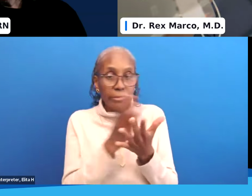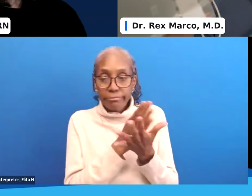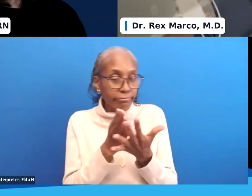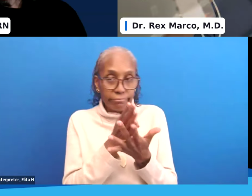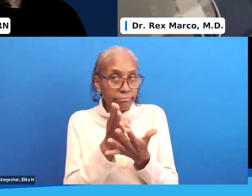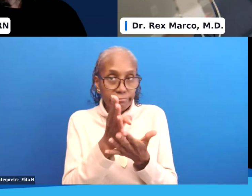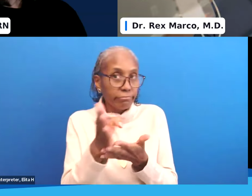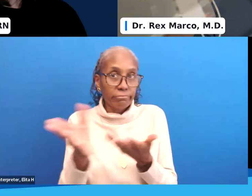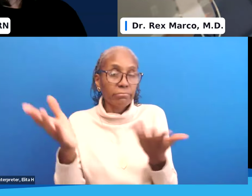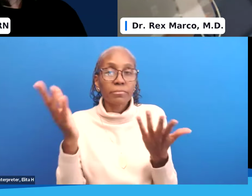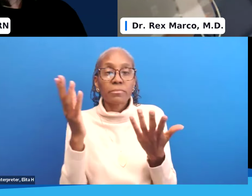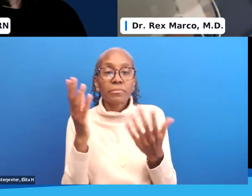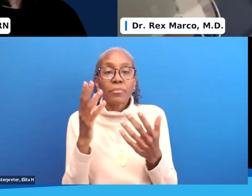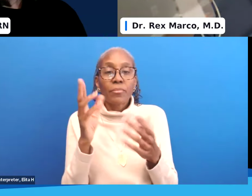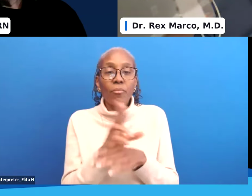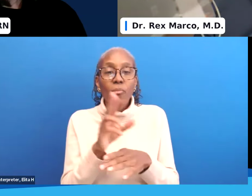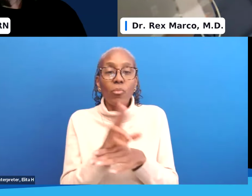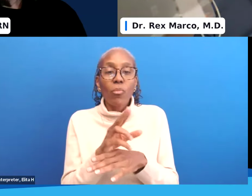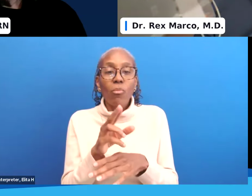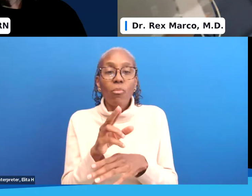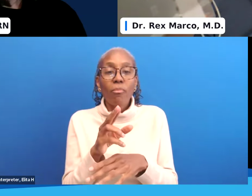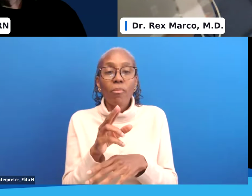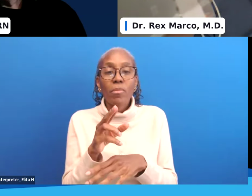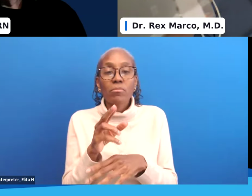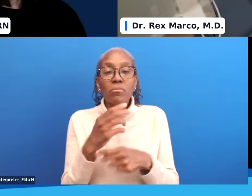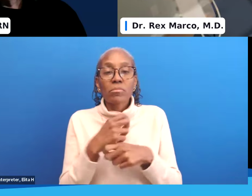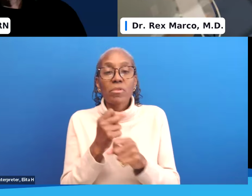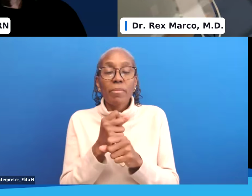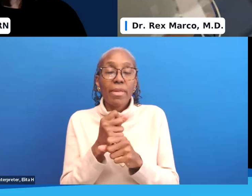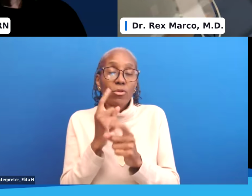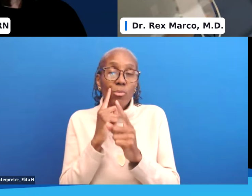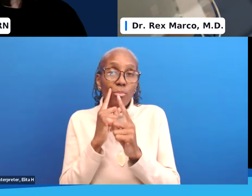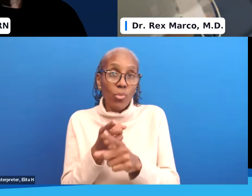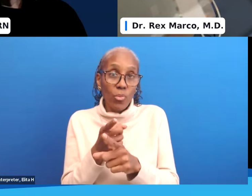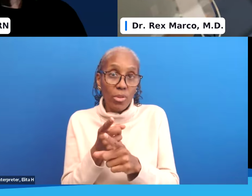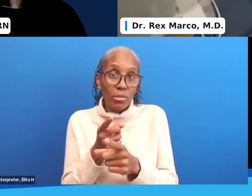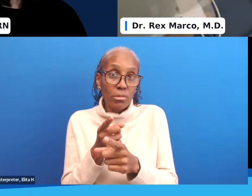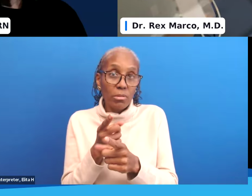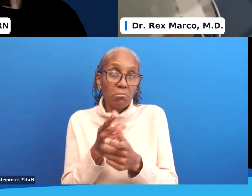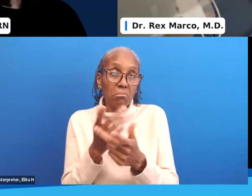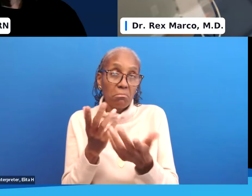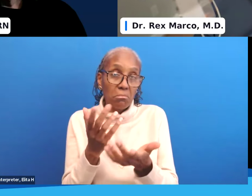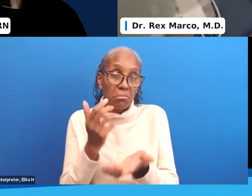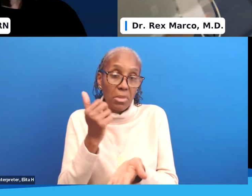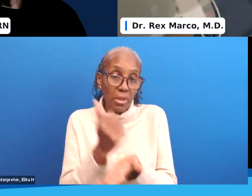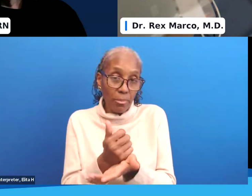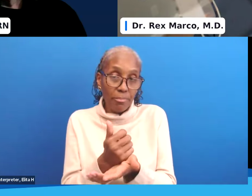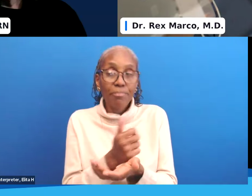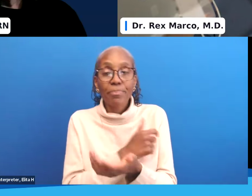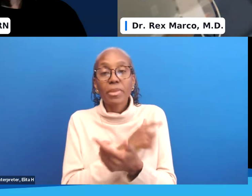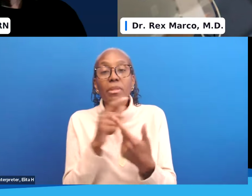a calmer way that may get your point across. And then, of course, with